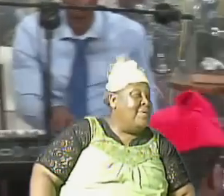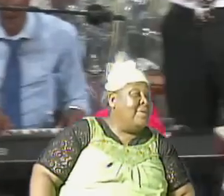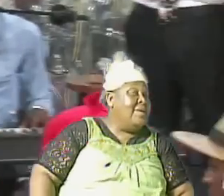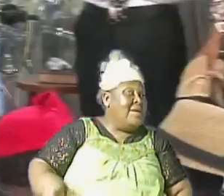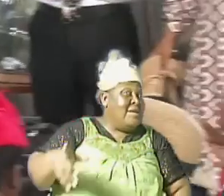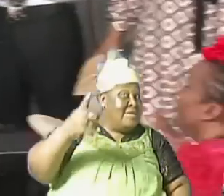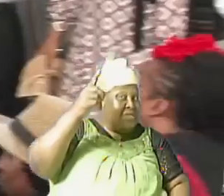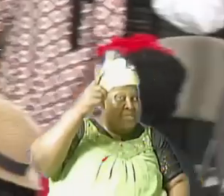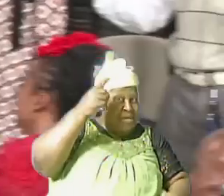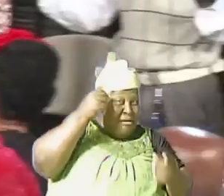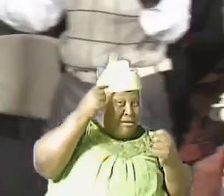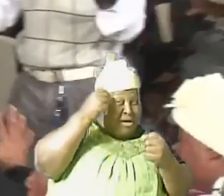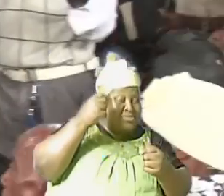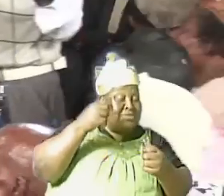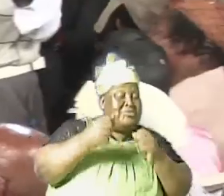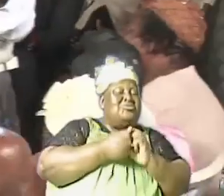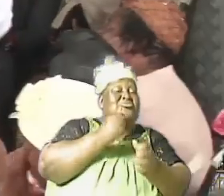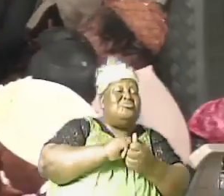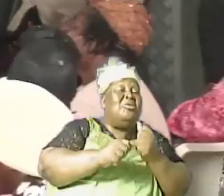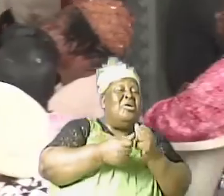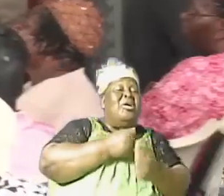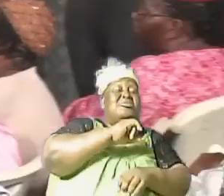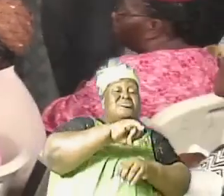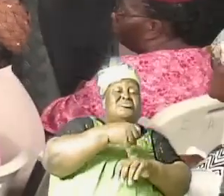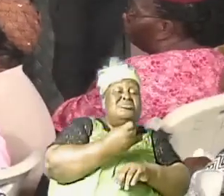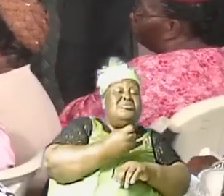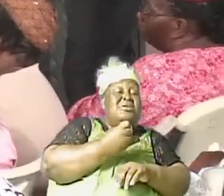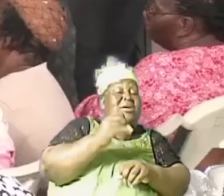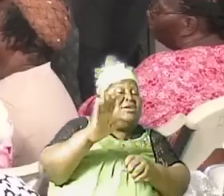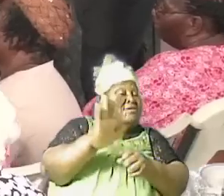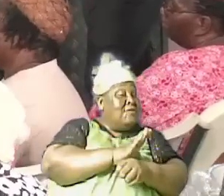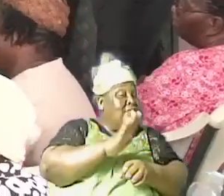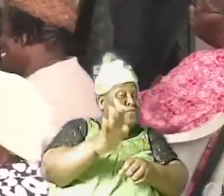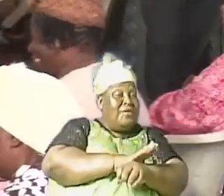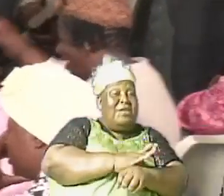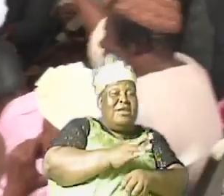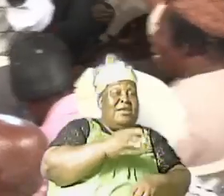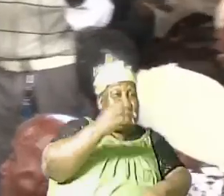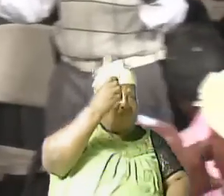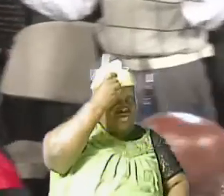They thought they were destroying Joseph. They were just fulfilling his dream.